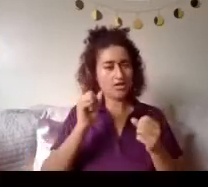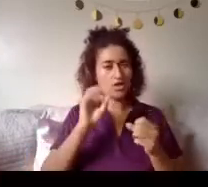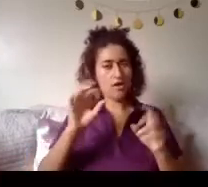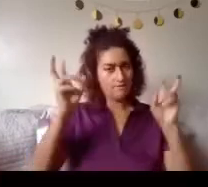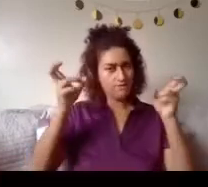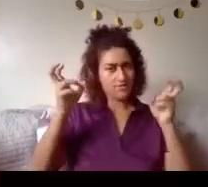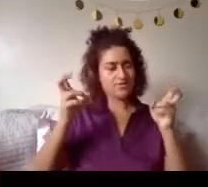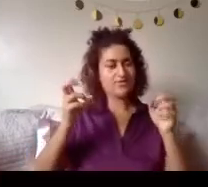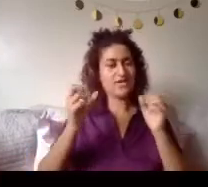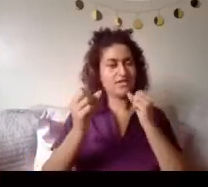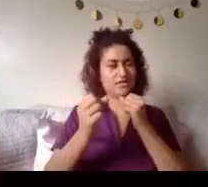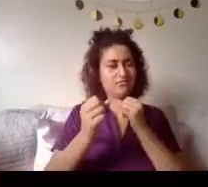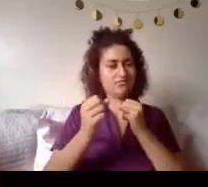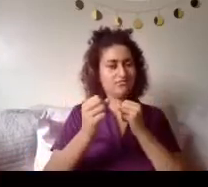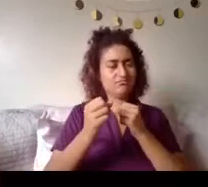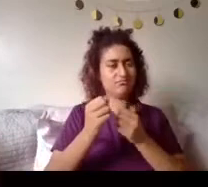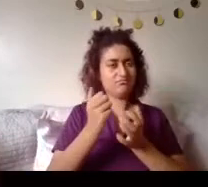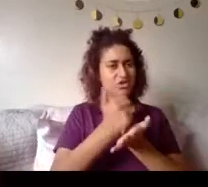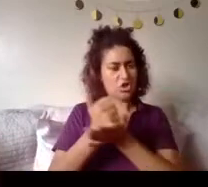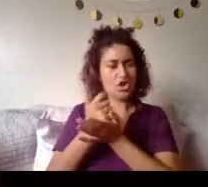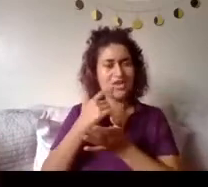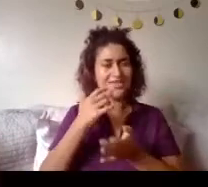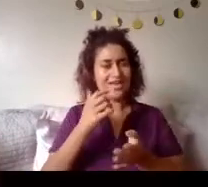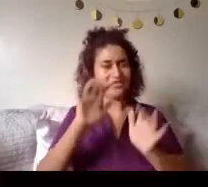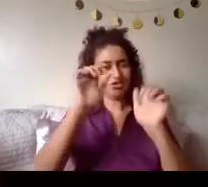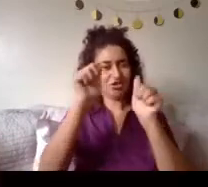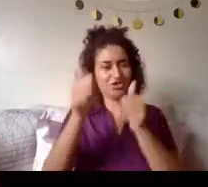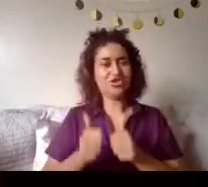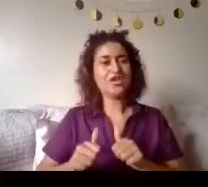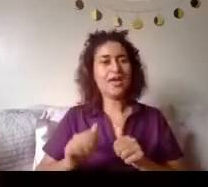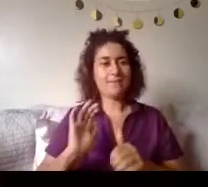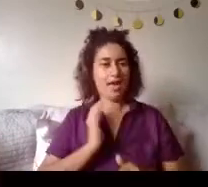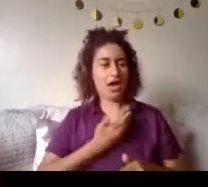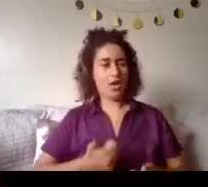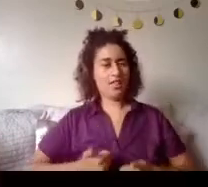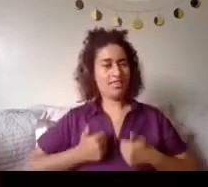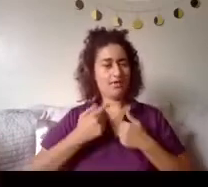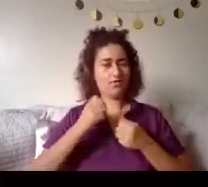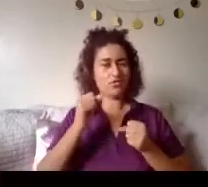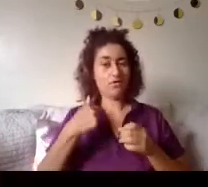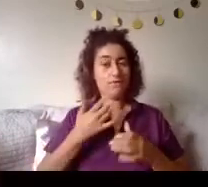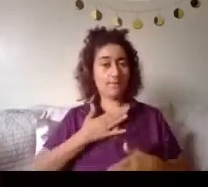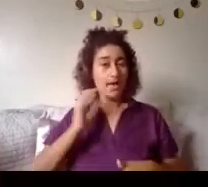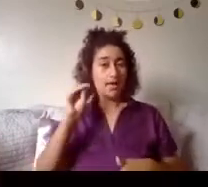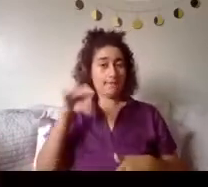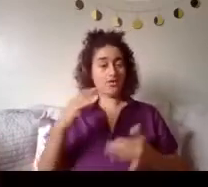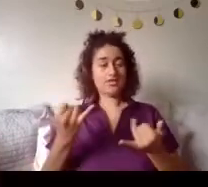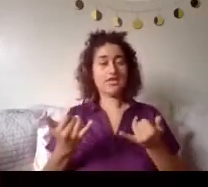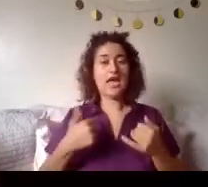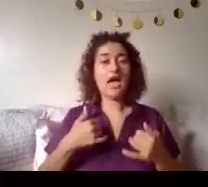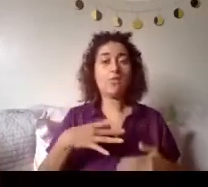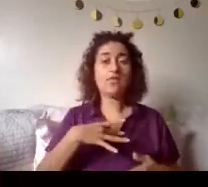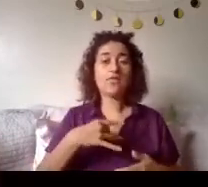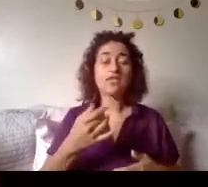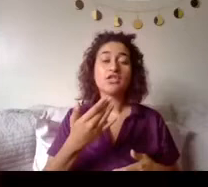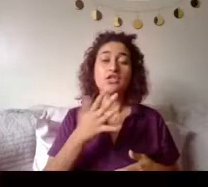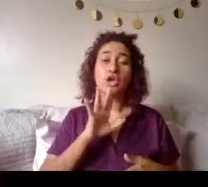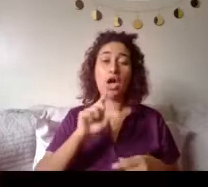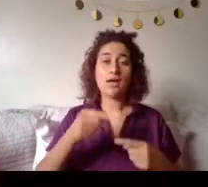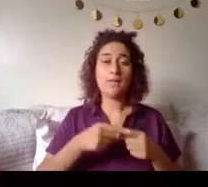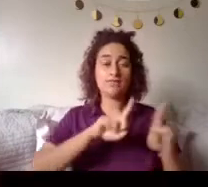our lives. So in my input today, I would like to talk about the